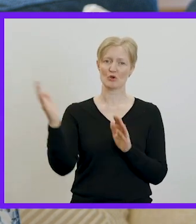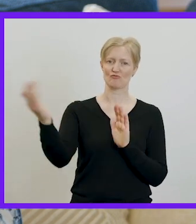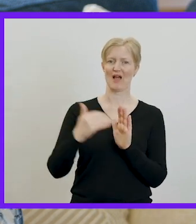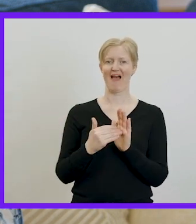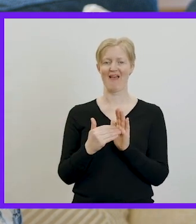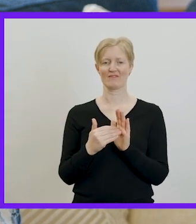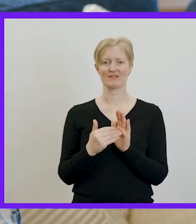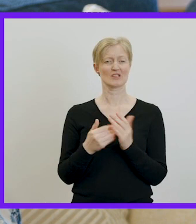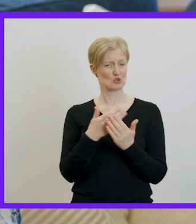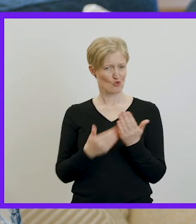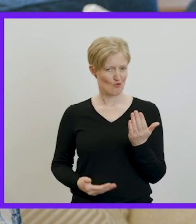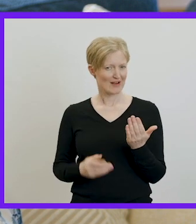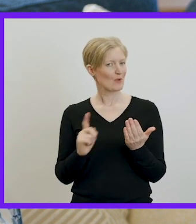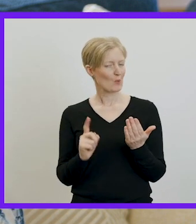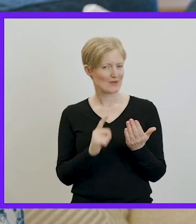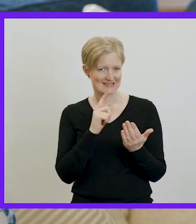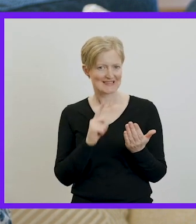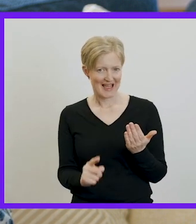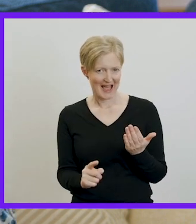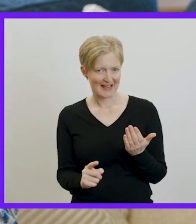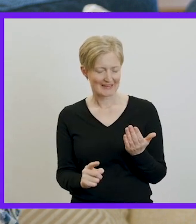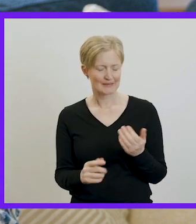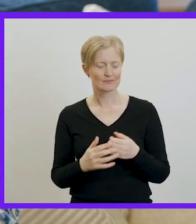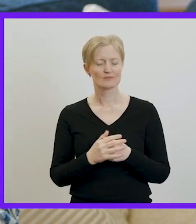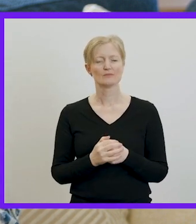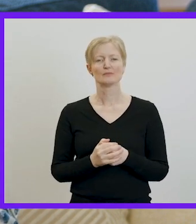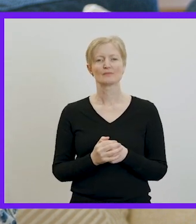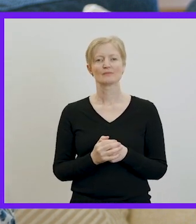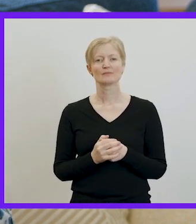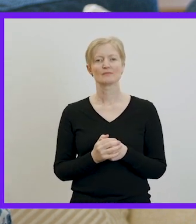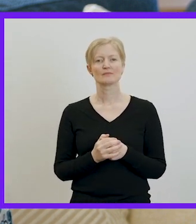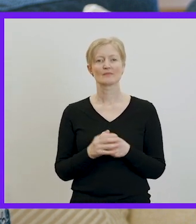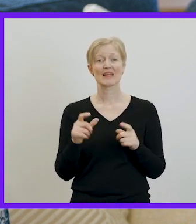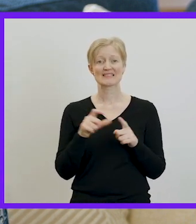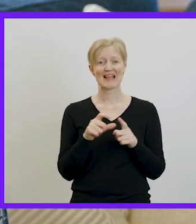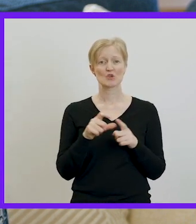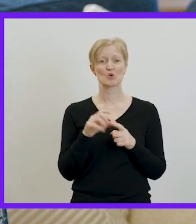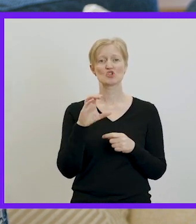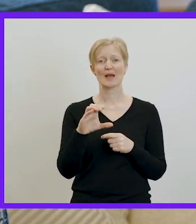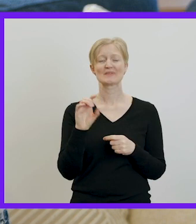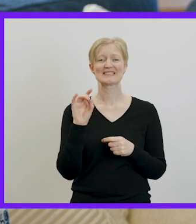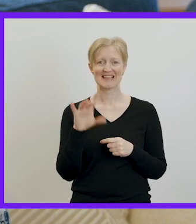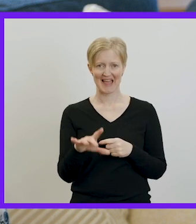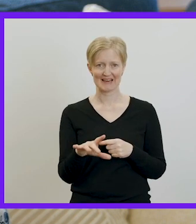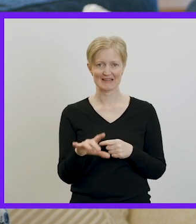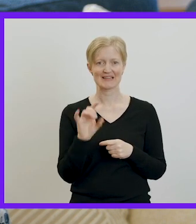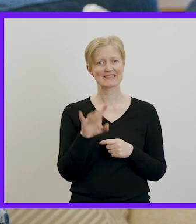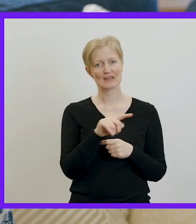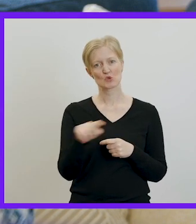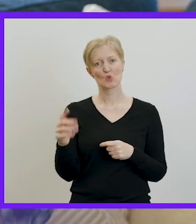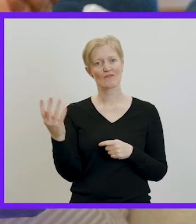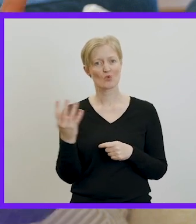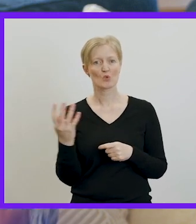arrived. And let's have a listen to what happened when the angel arrived and spoke to Daniel. In Daniel chapter 10, verses 10 to